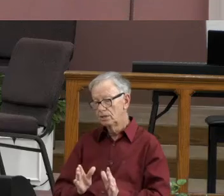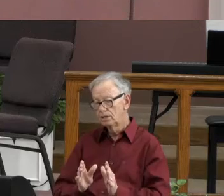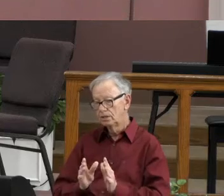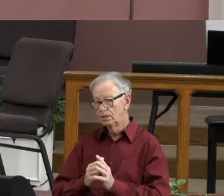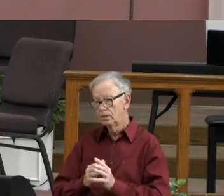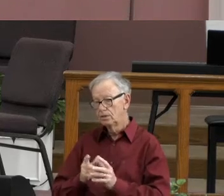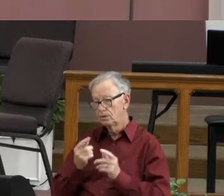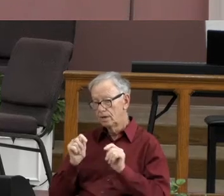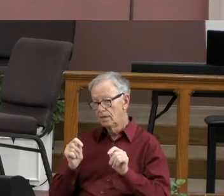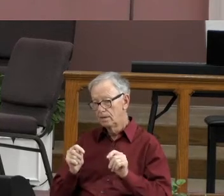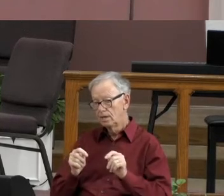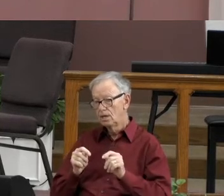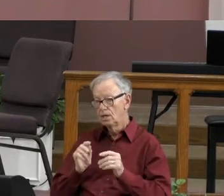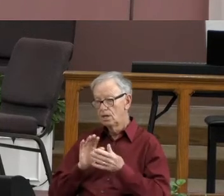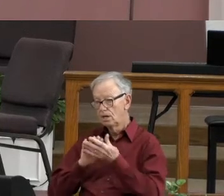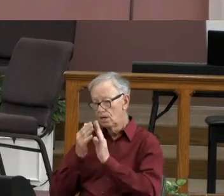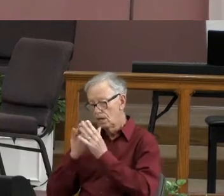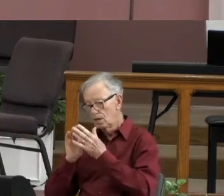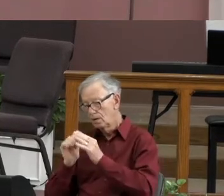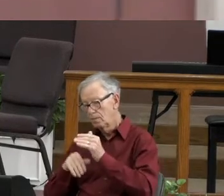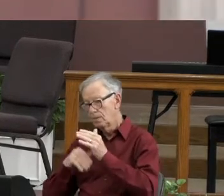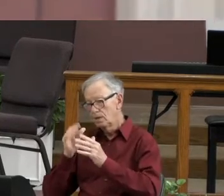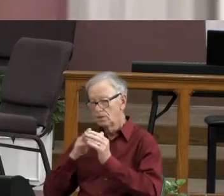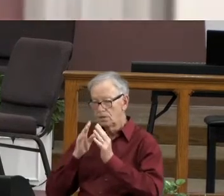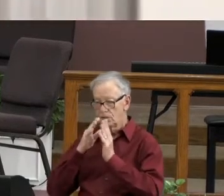We can try and be community builders.